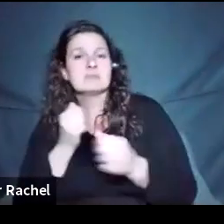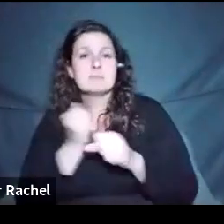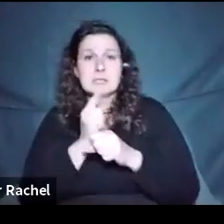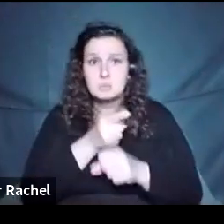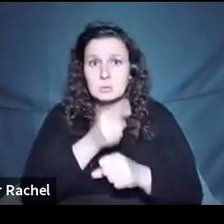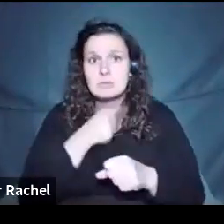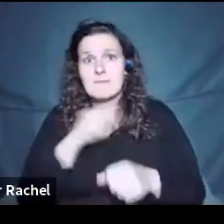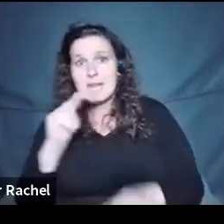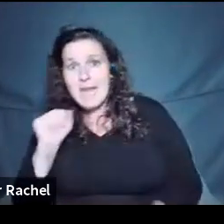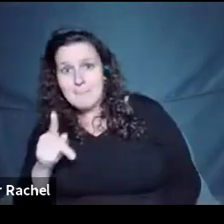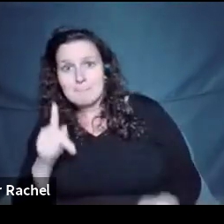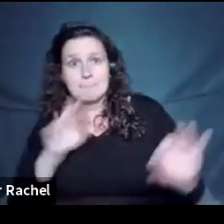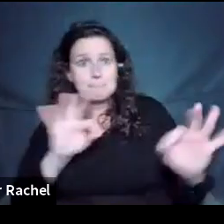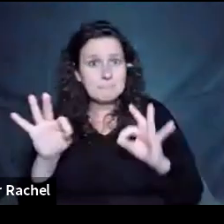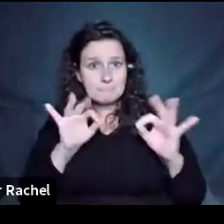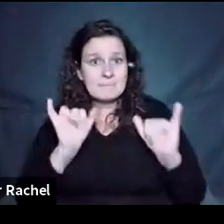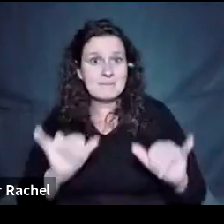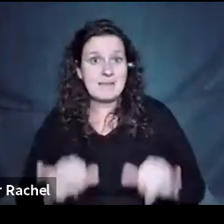my nap.